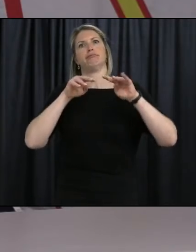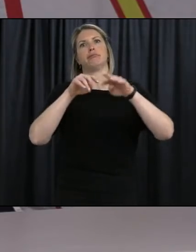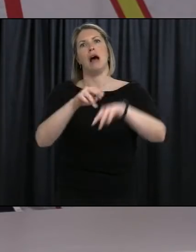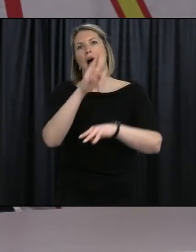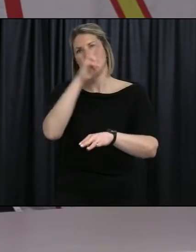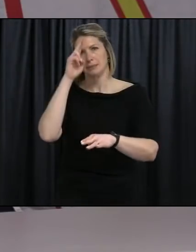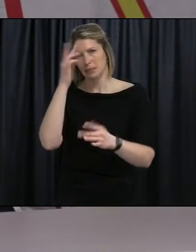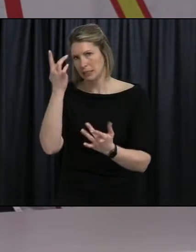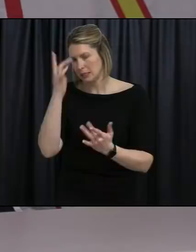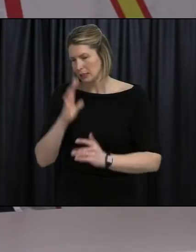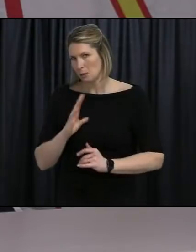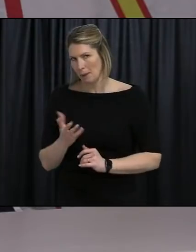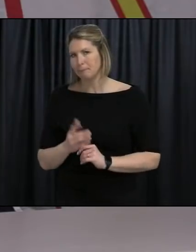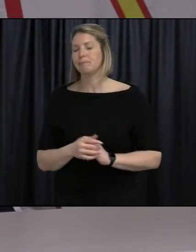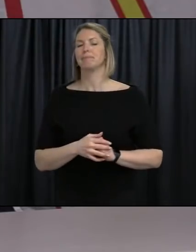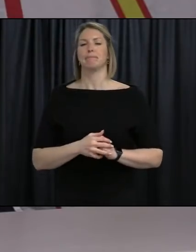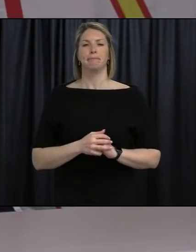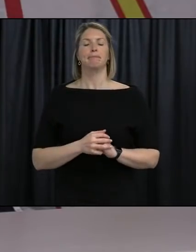do,